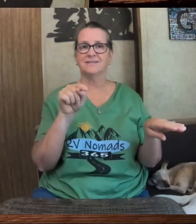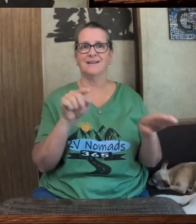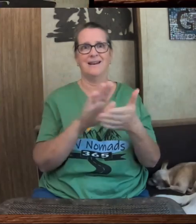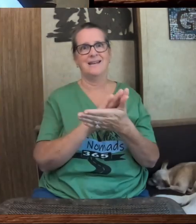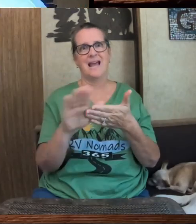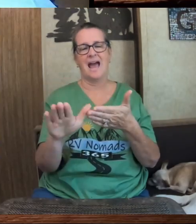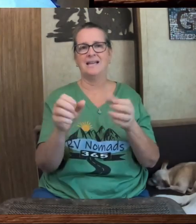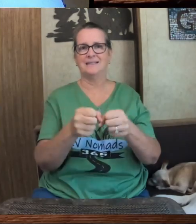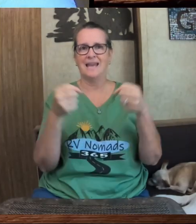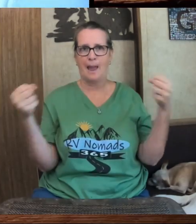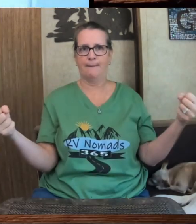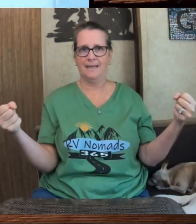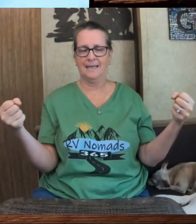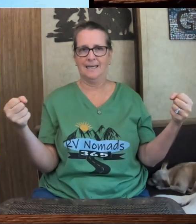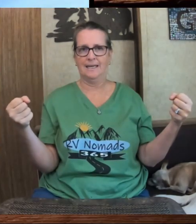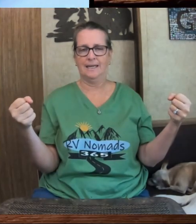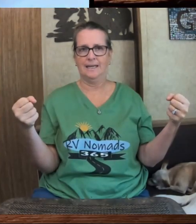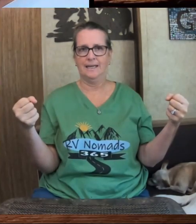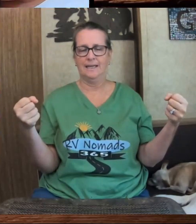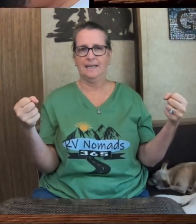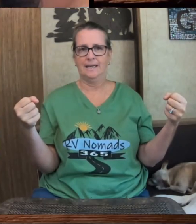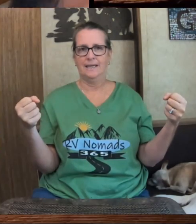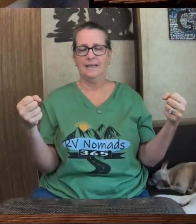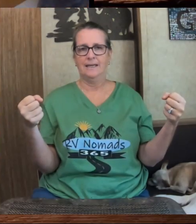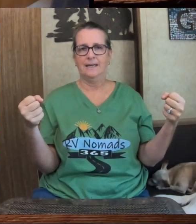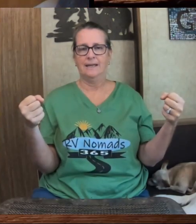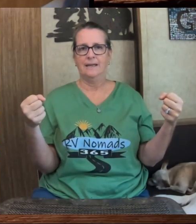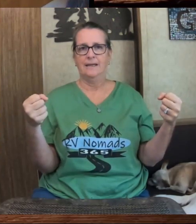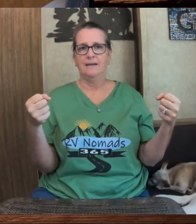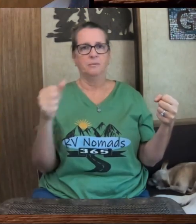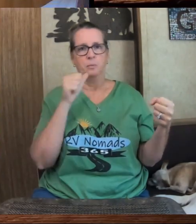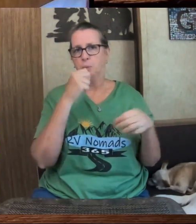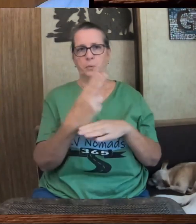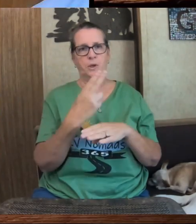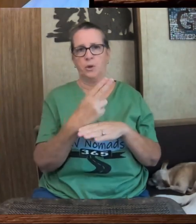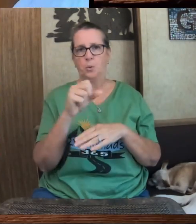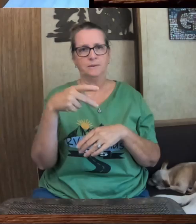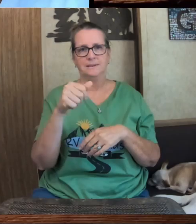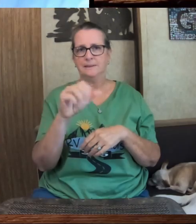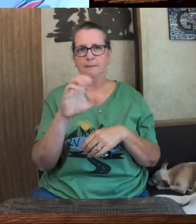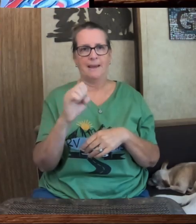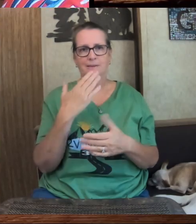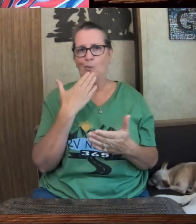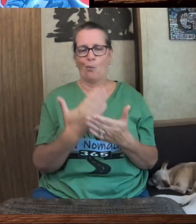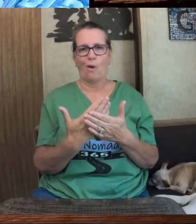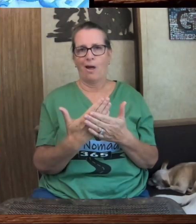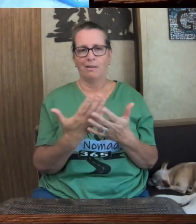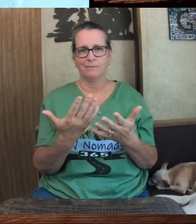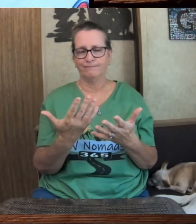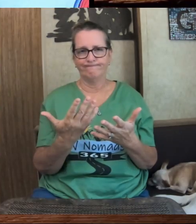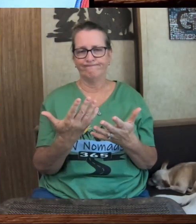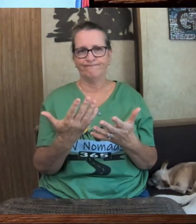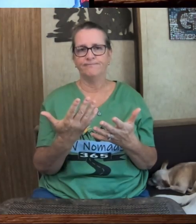nice cabinet that we have that we don't use the space good at all.